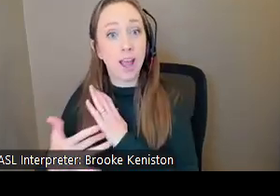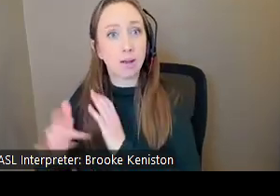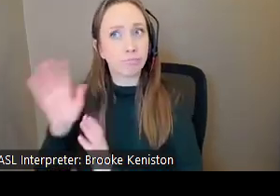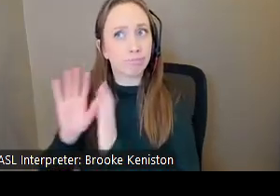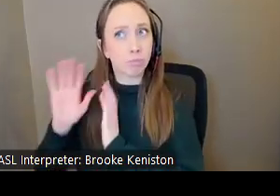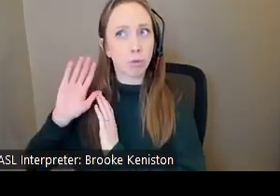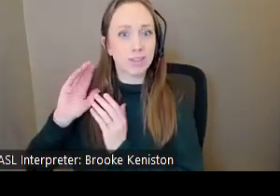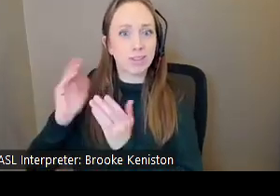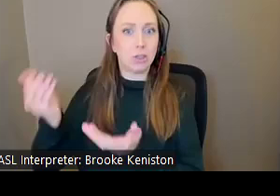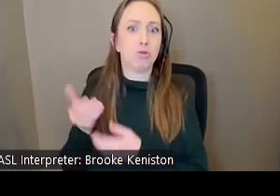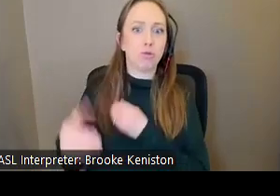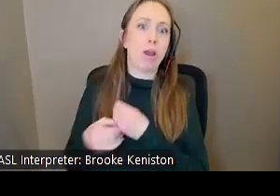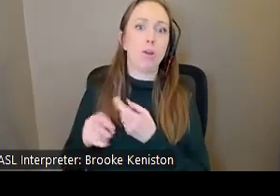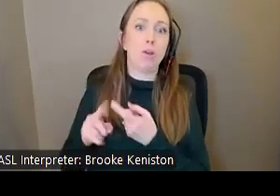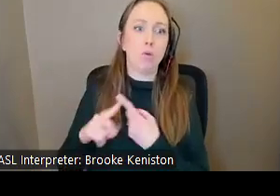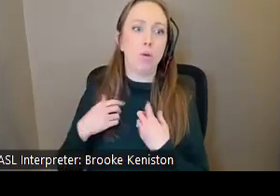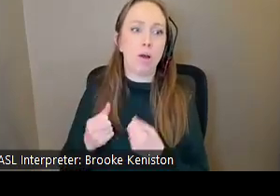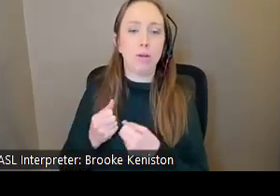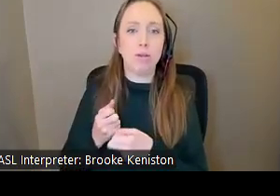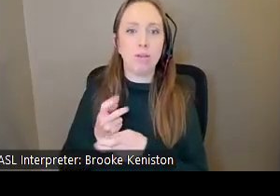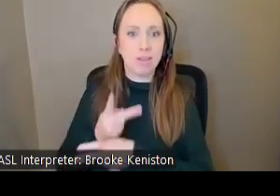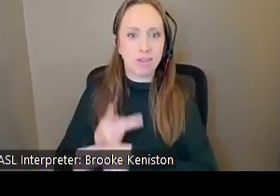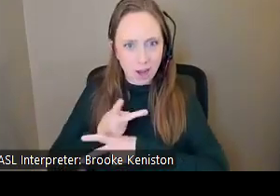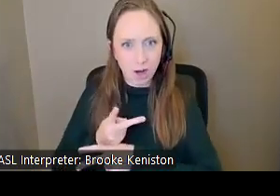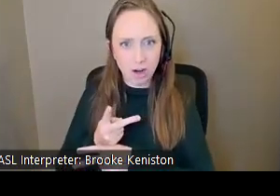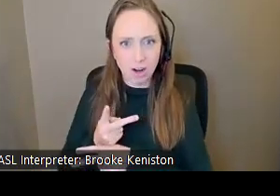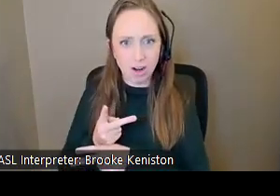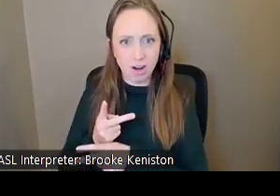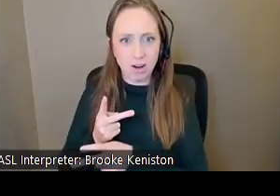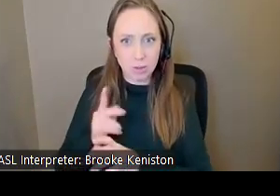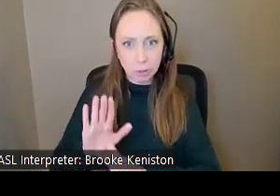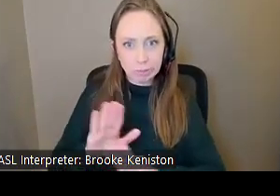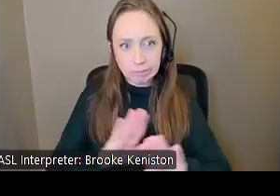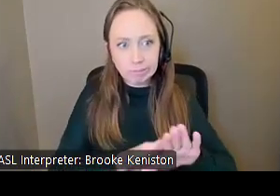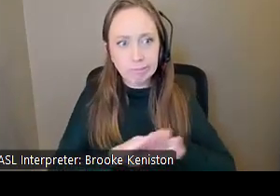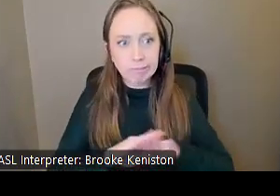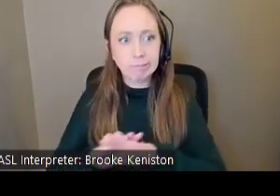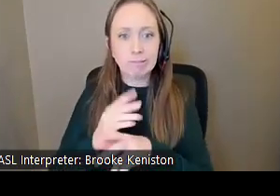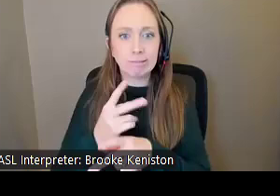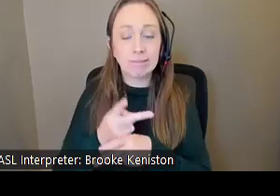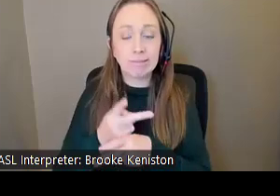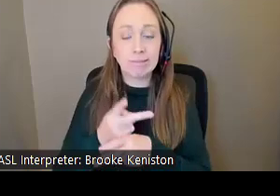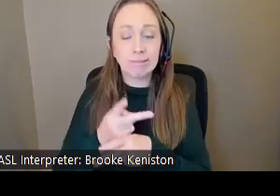all kinds of promising benefits to us. And so cautionary lessons from EHR implementation.